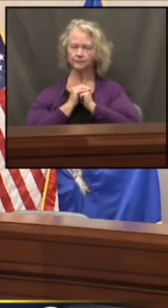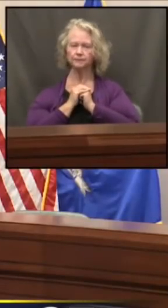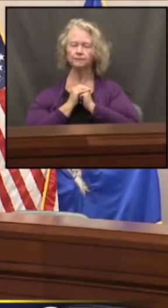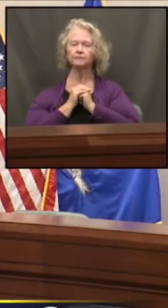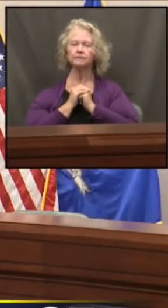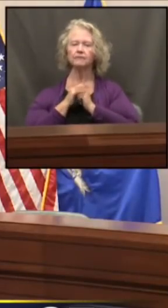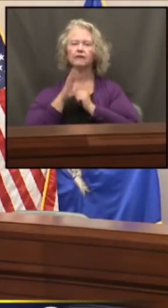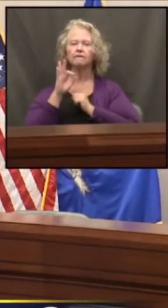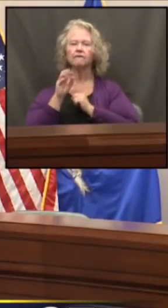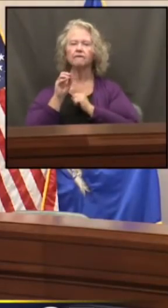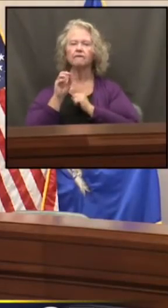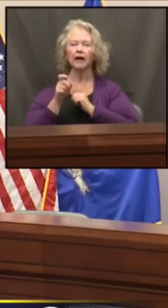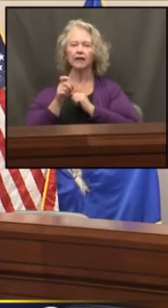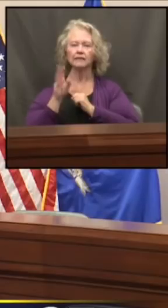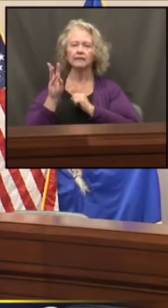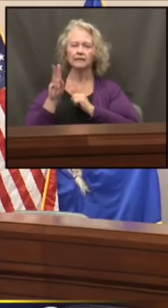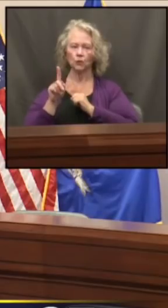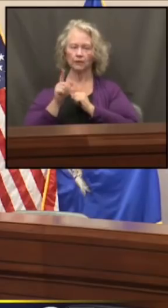Fox 61.